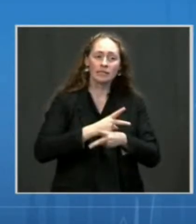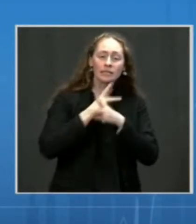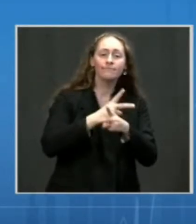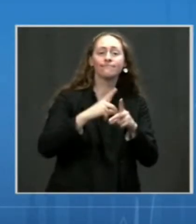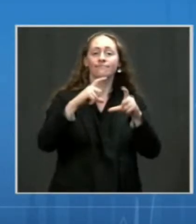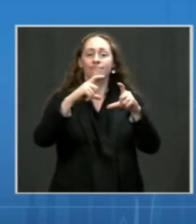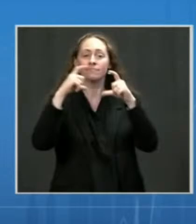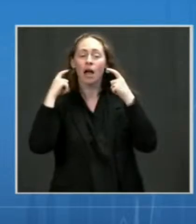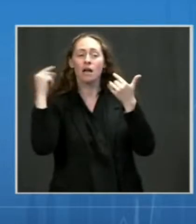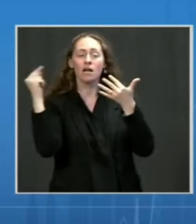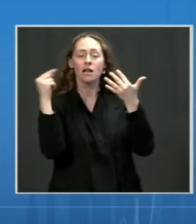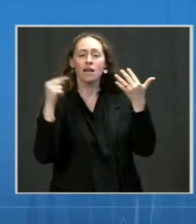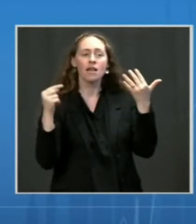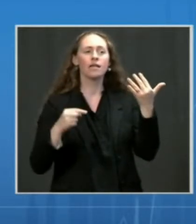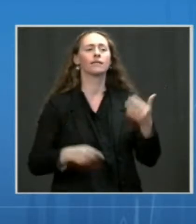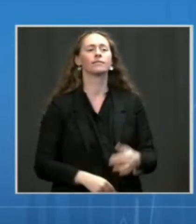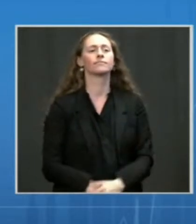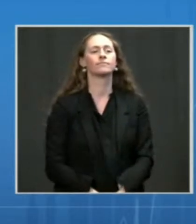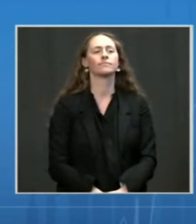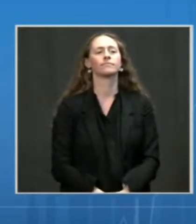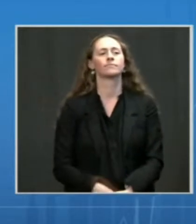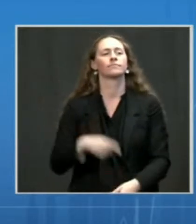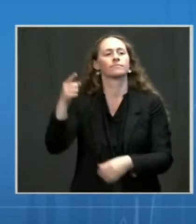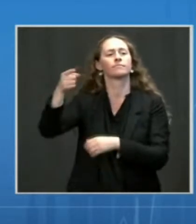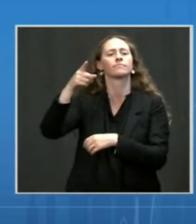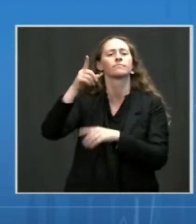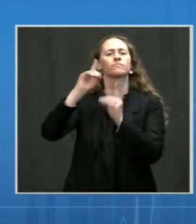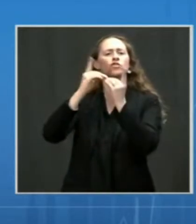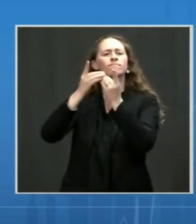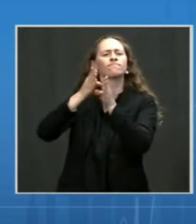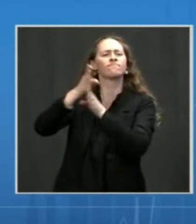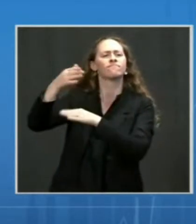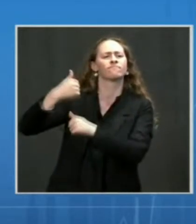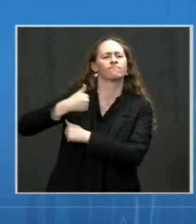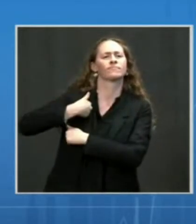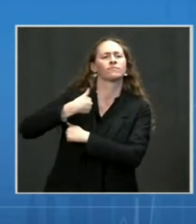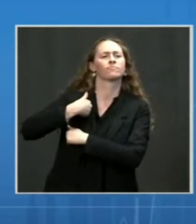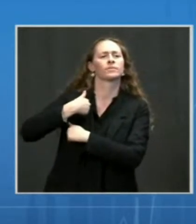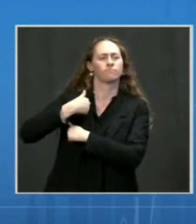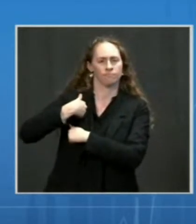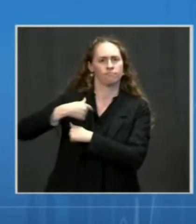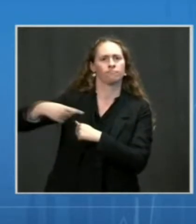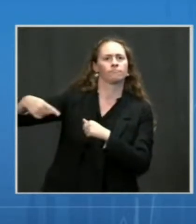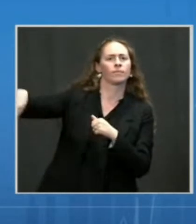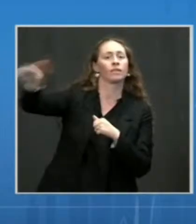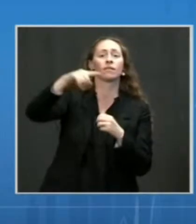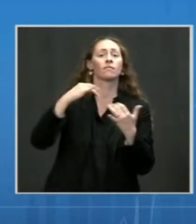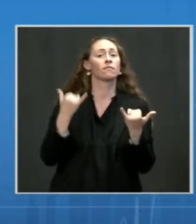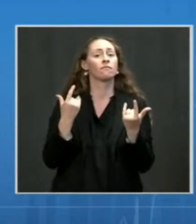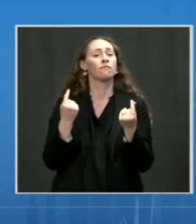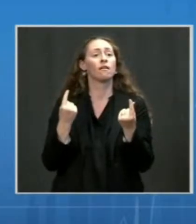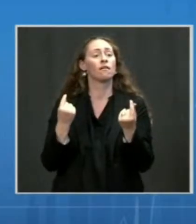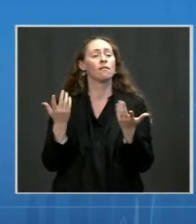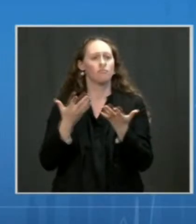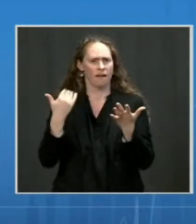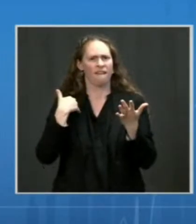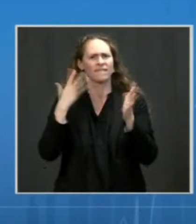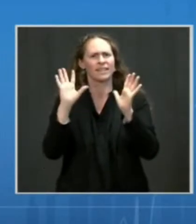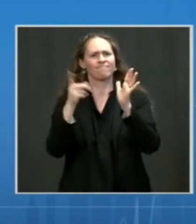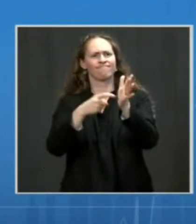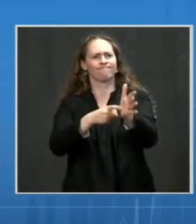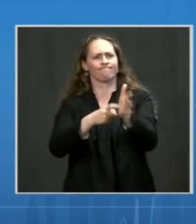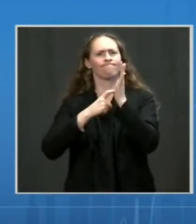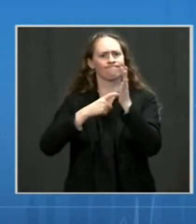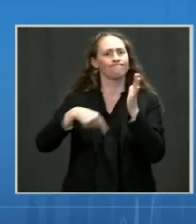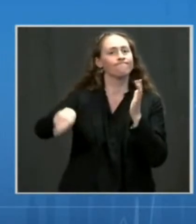The Department of Veterans Affairs, as you said, is an example of a vaccine requirement for all of their caregivers